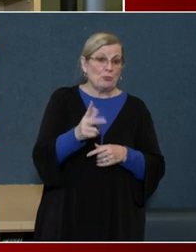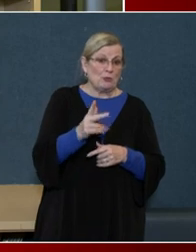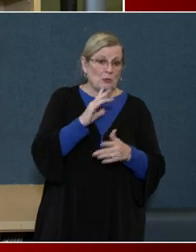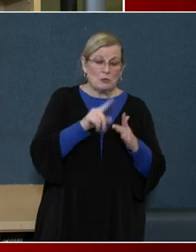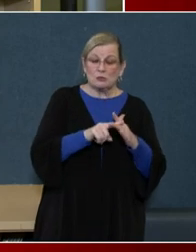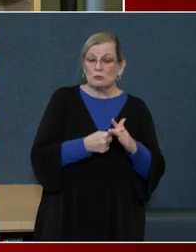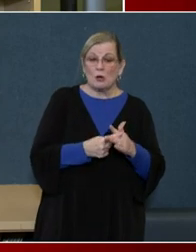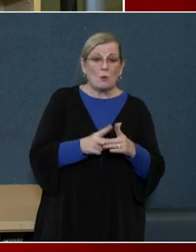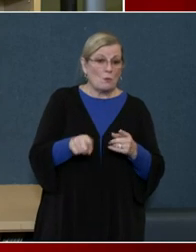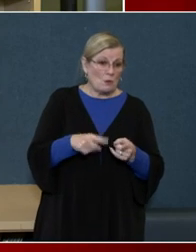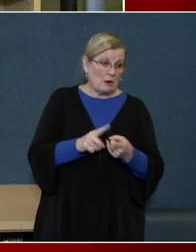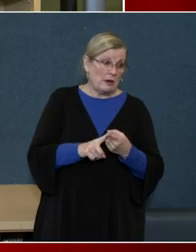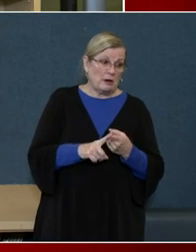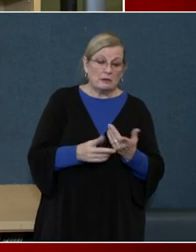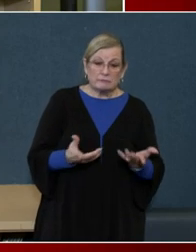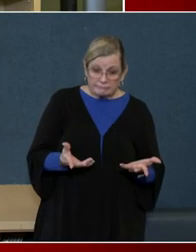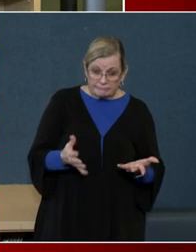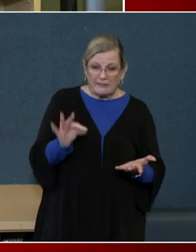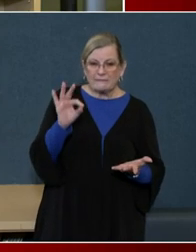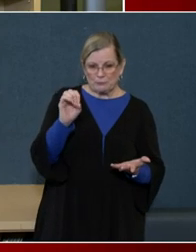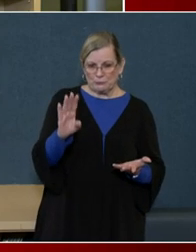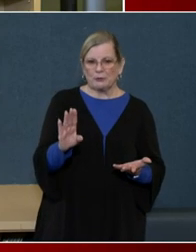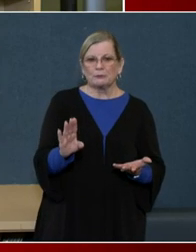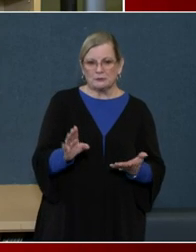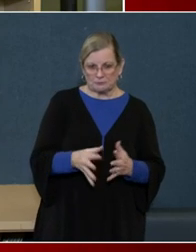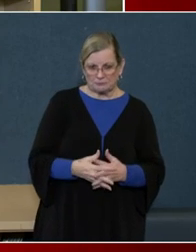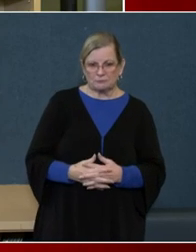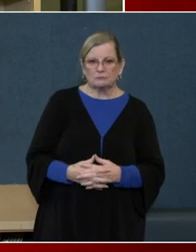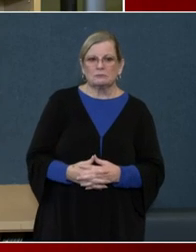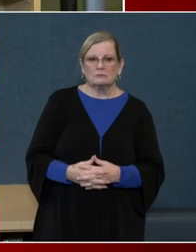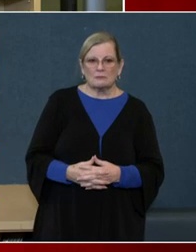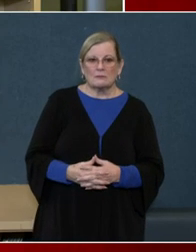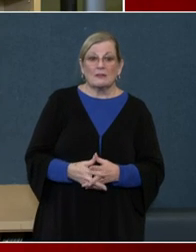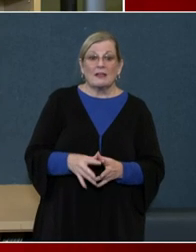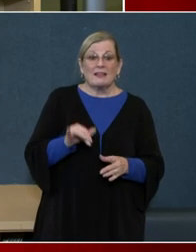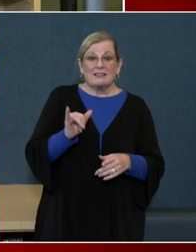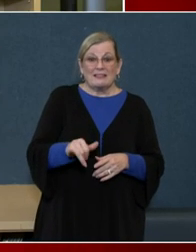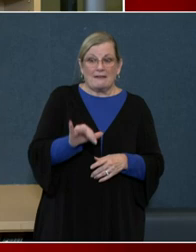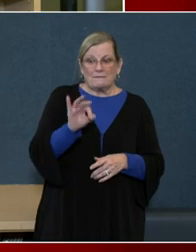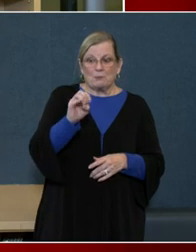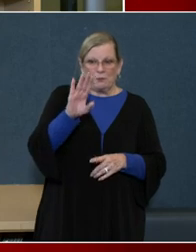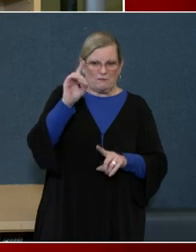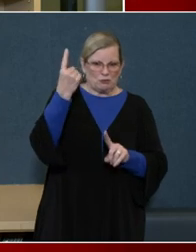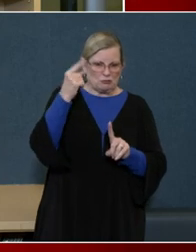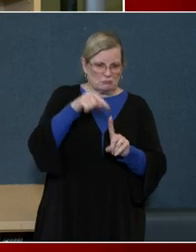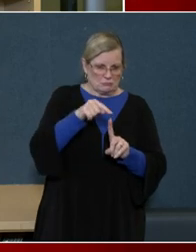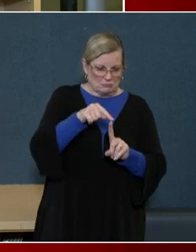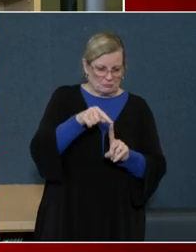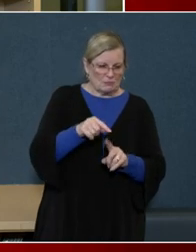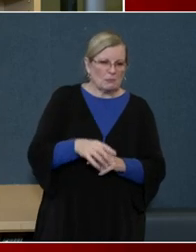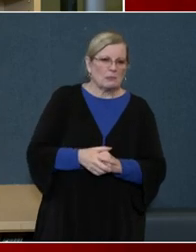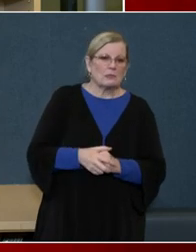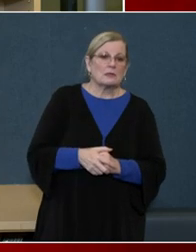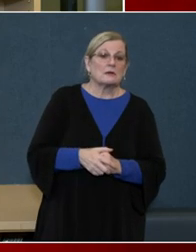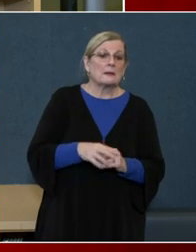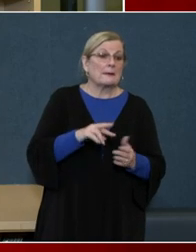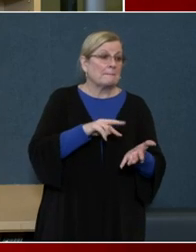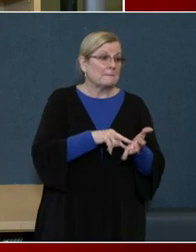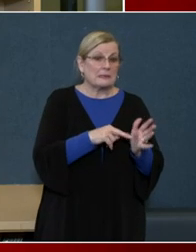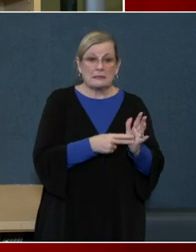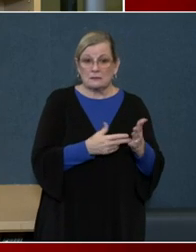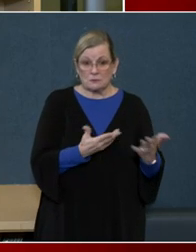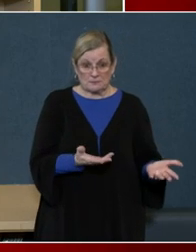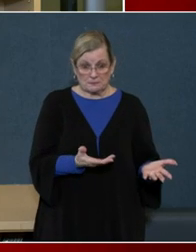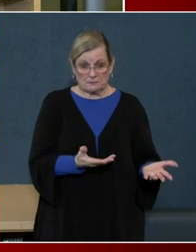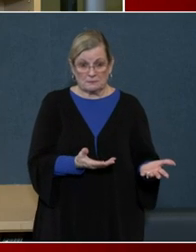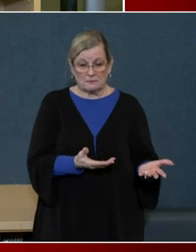When was term 3? Term 3 starts in February. I believe it's the 1st. Okay, and so there would be notification weeks out, similar to what